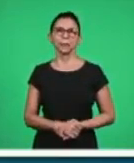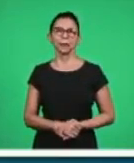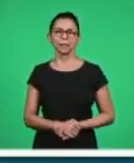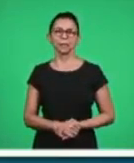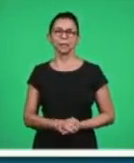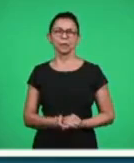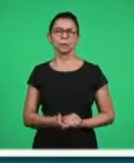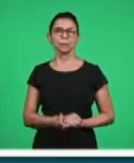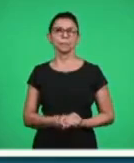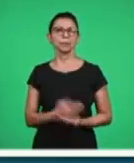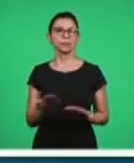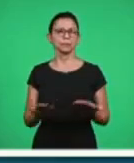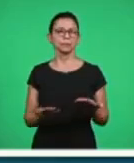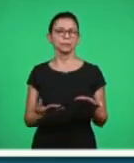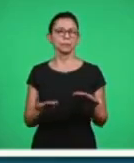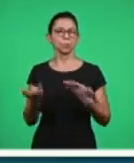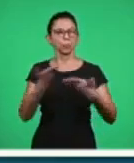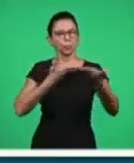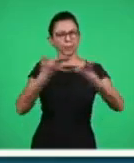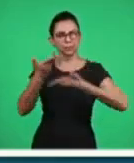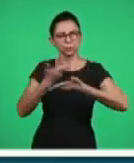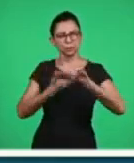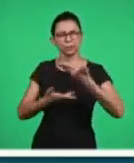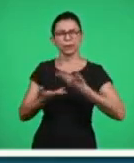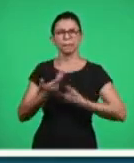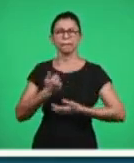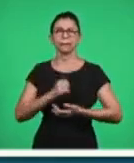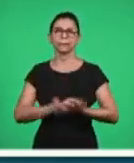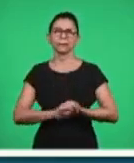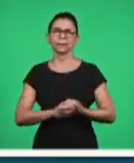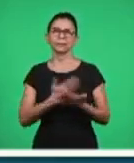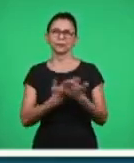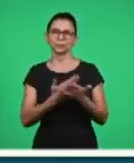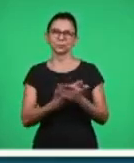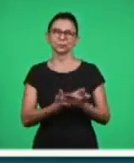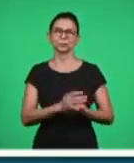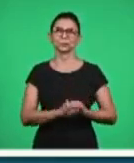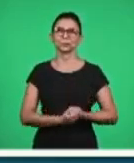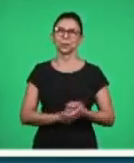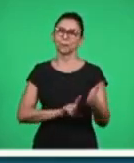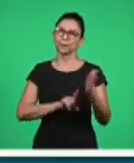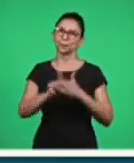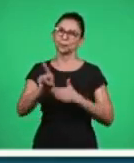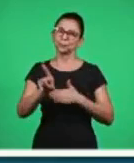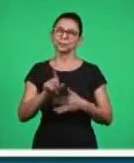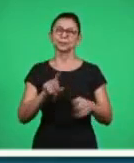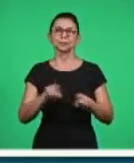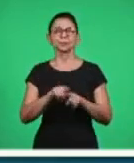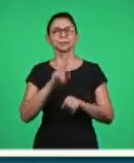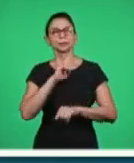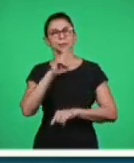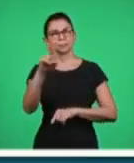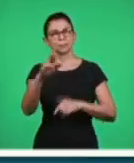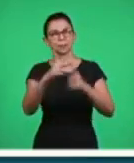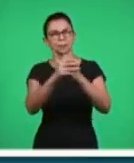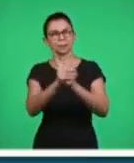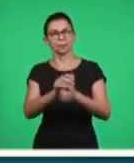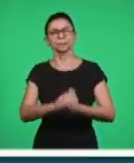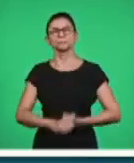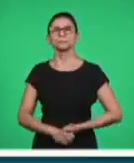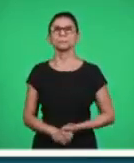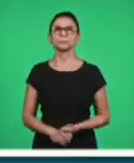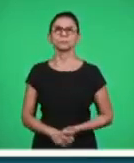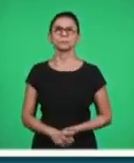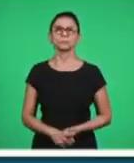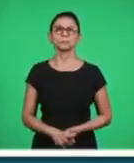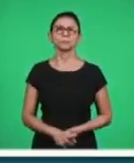will contribute and give their contribution there in this work, in this study, in the answers. And then